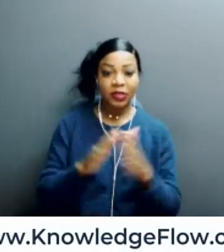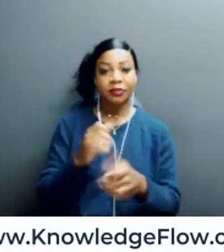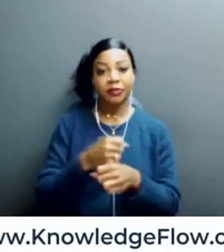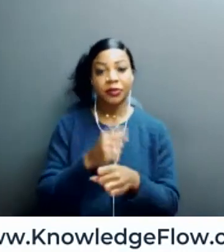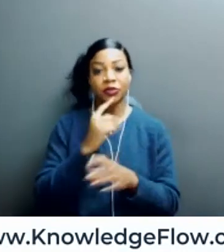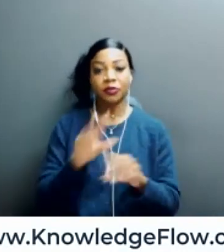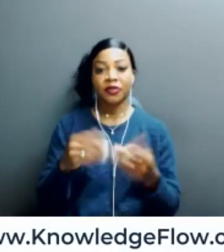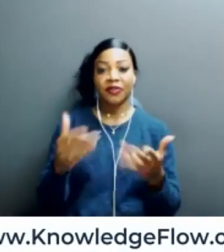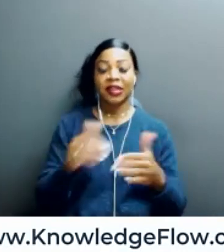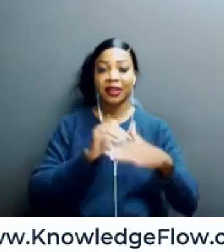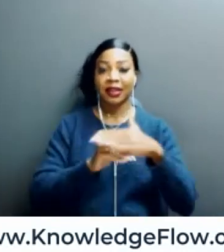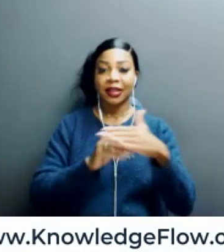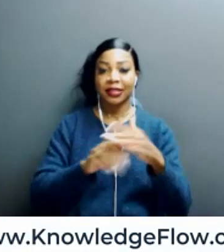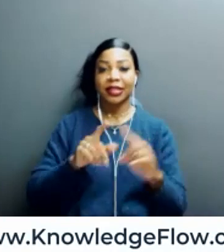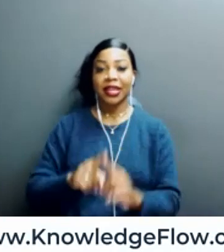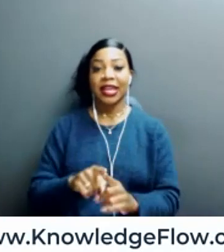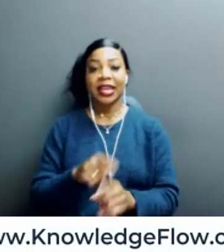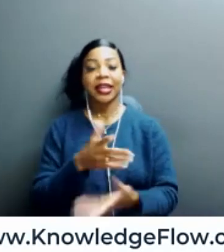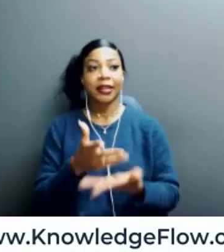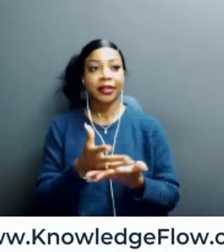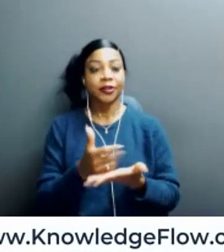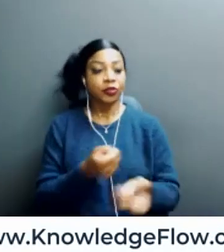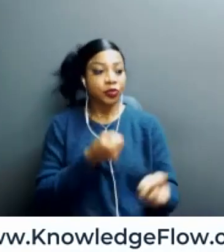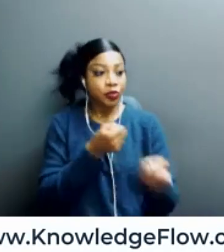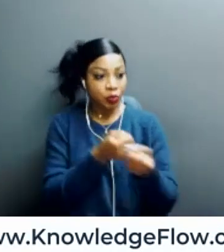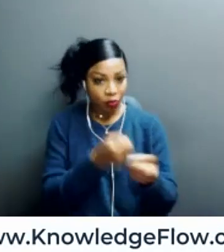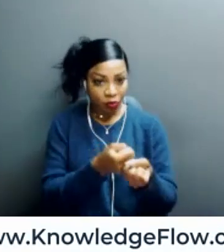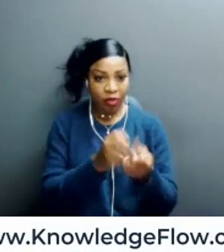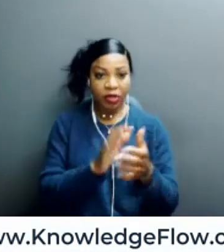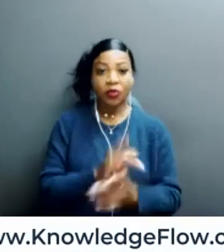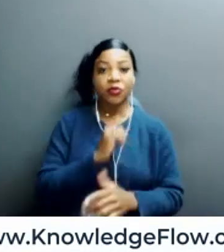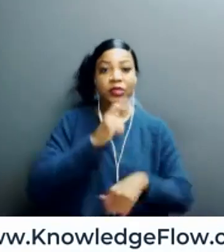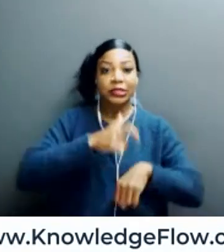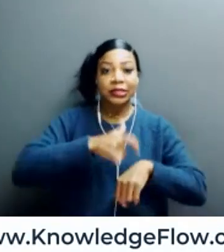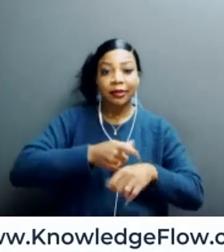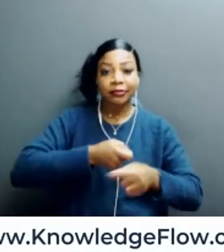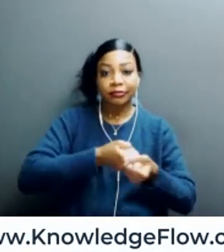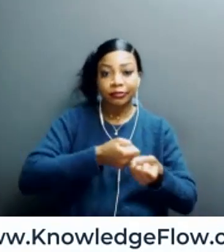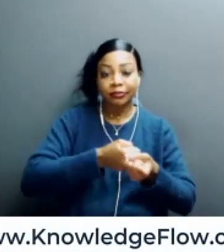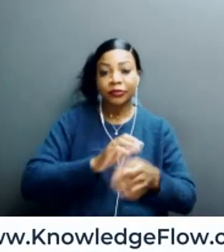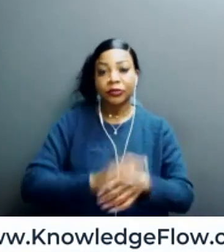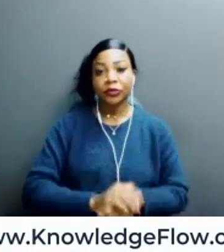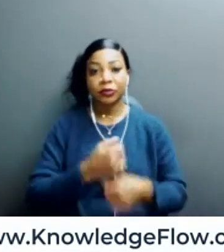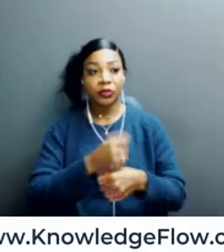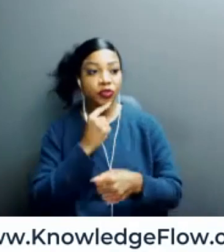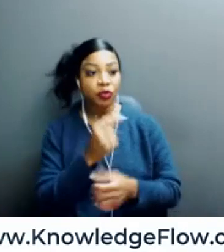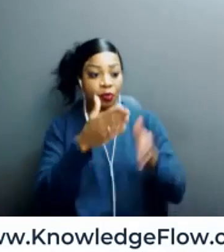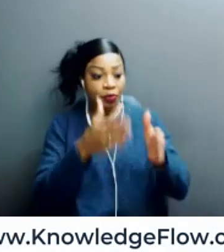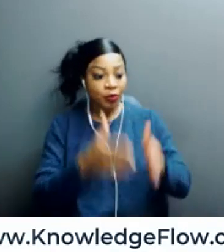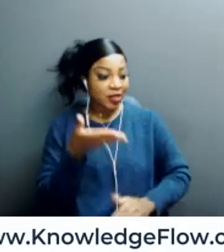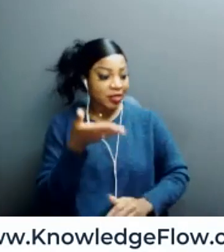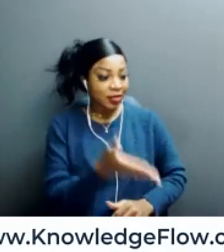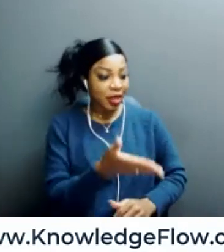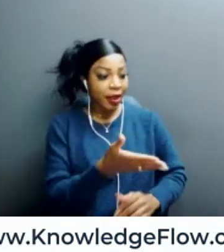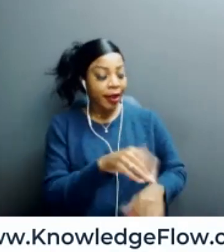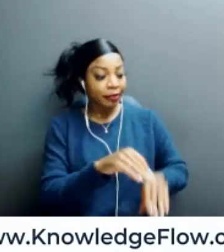and real-time support so the opportunity to learn things with someone uh sort of in the room at the moment but then also